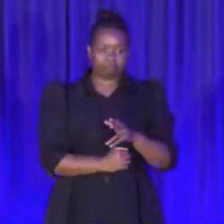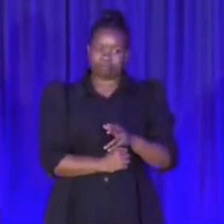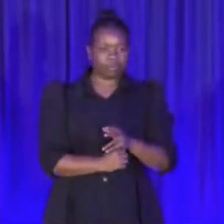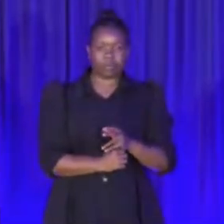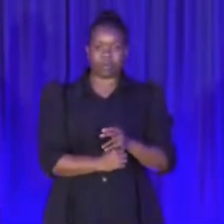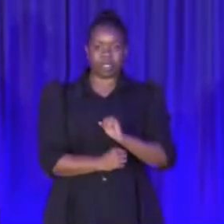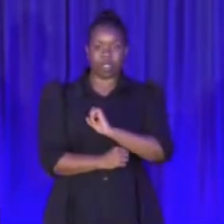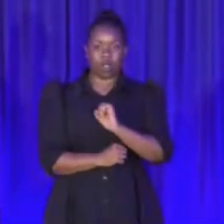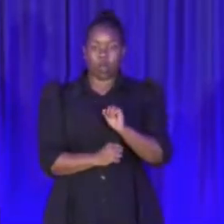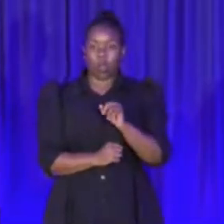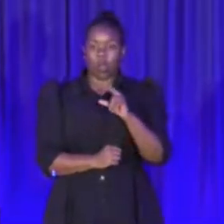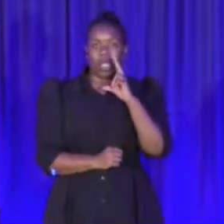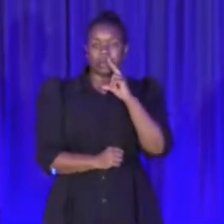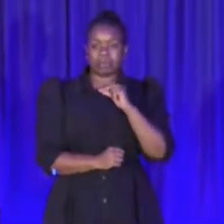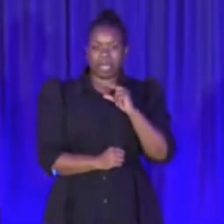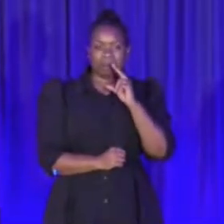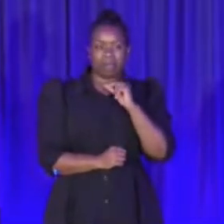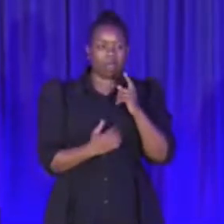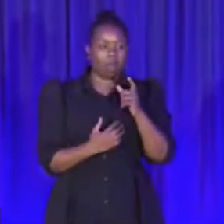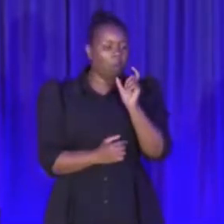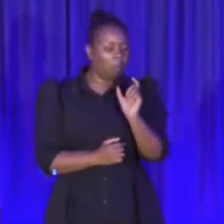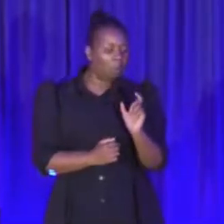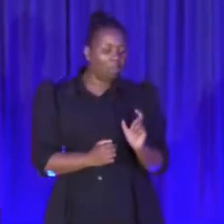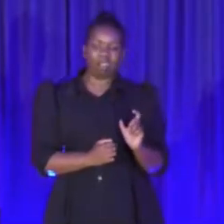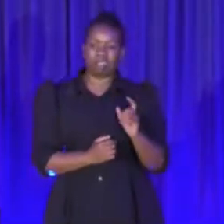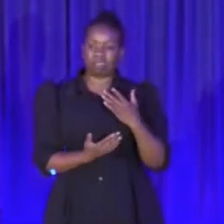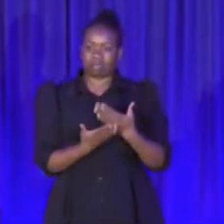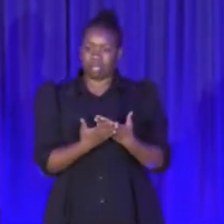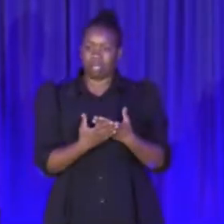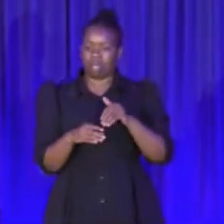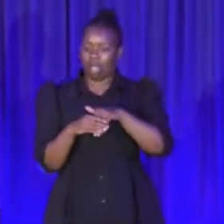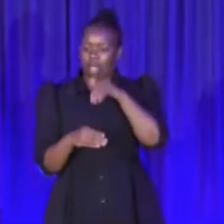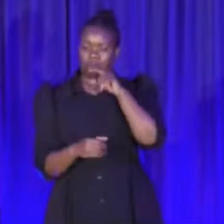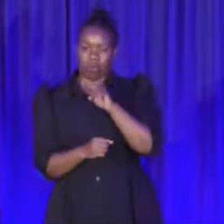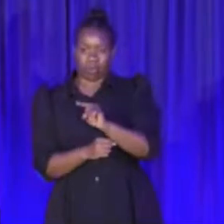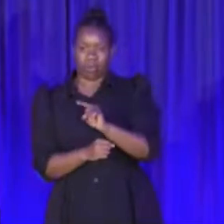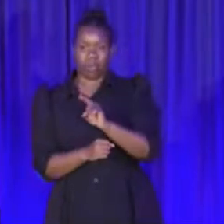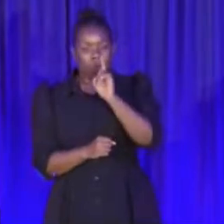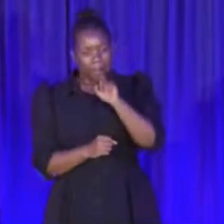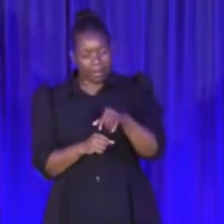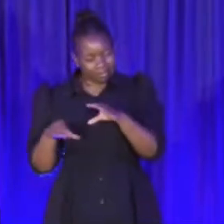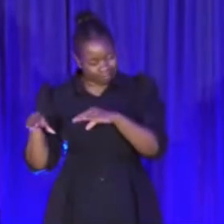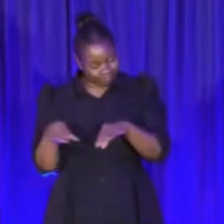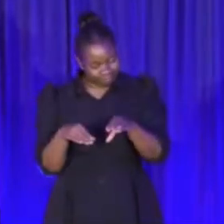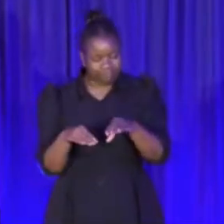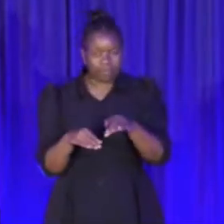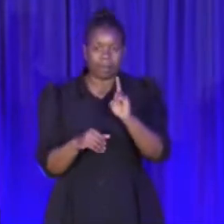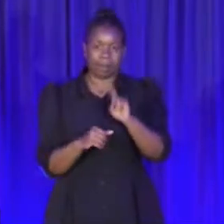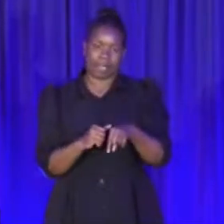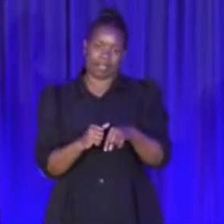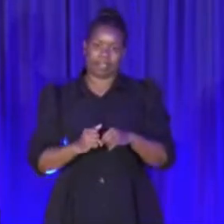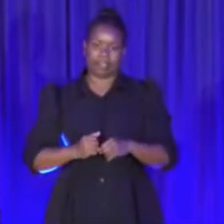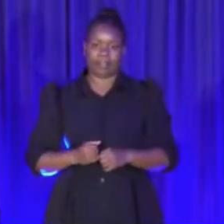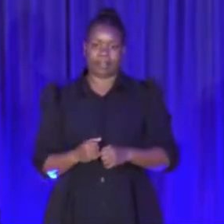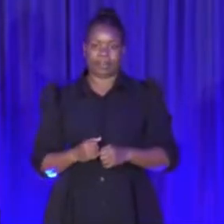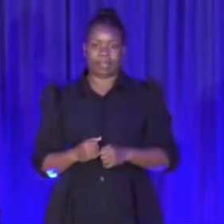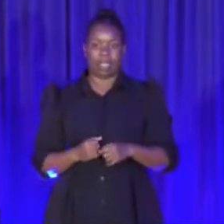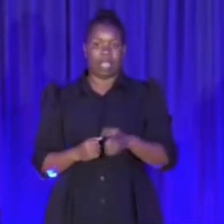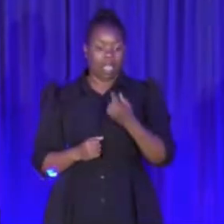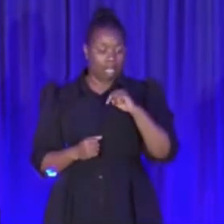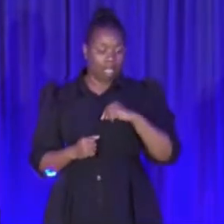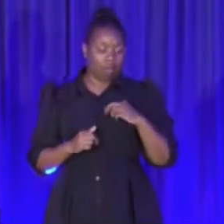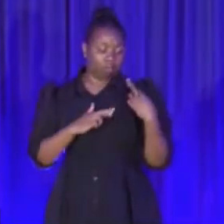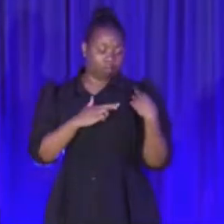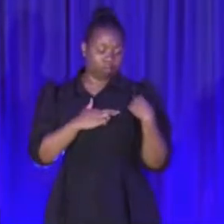amount of words will get us out of it, but we must act. Our conduct must show